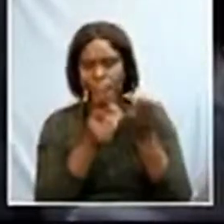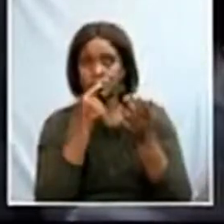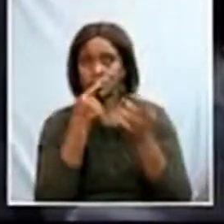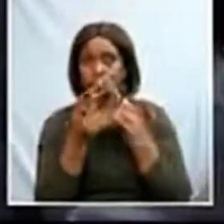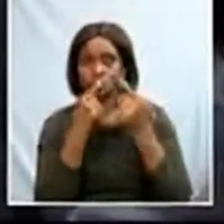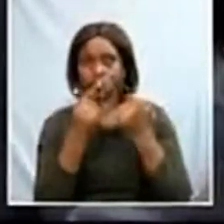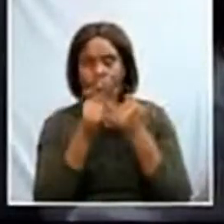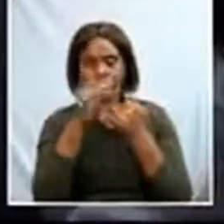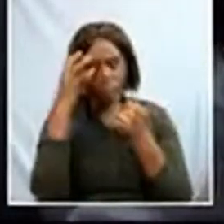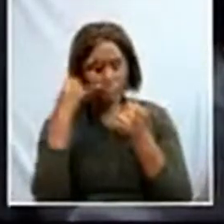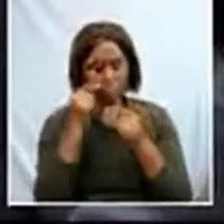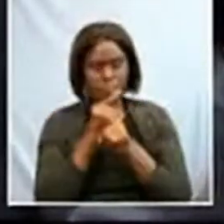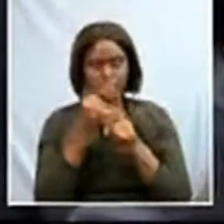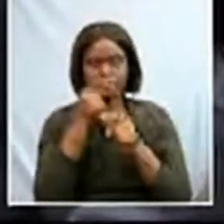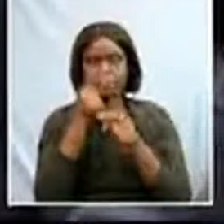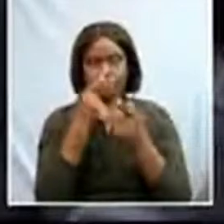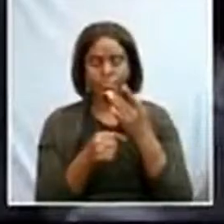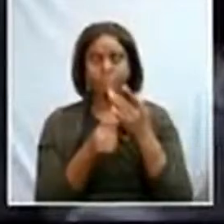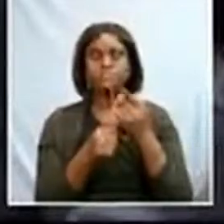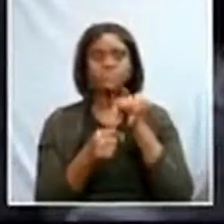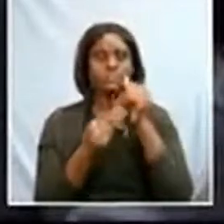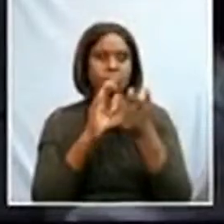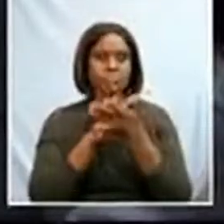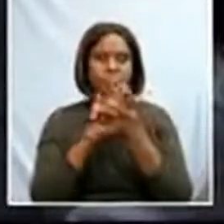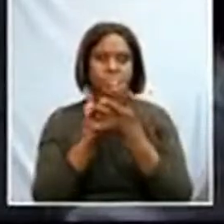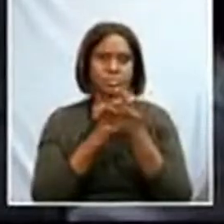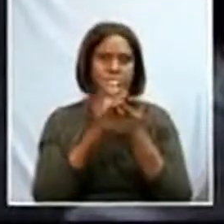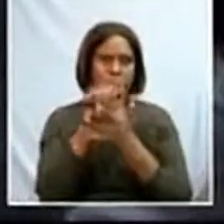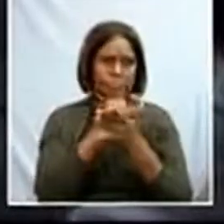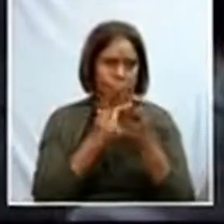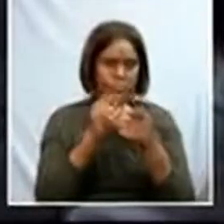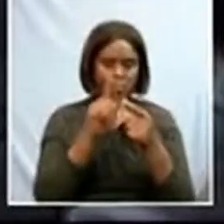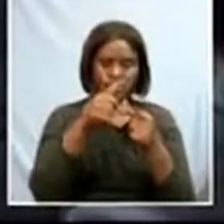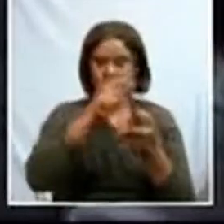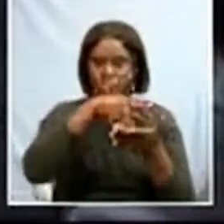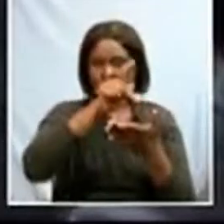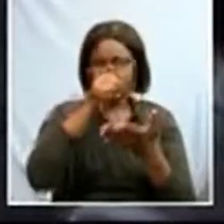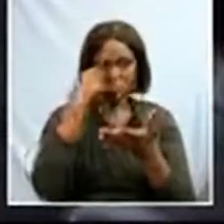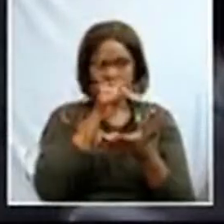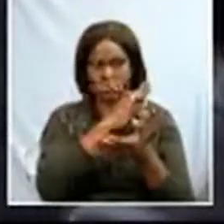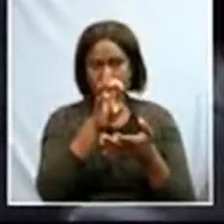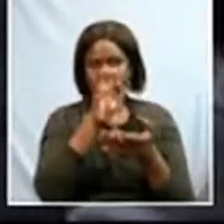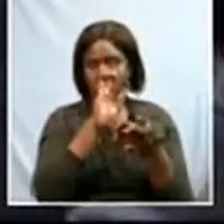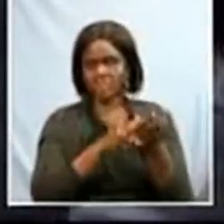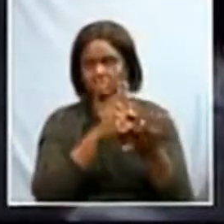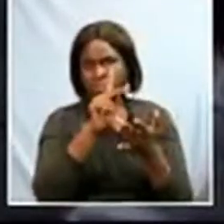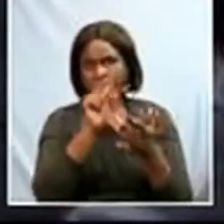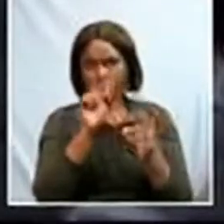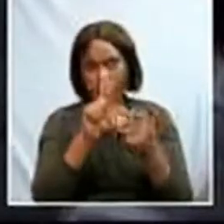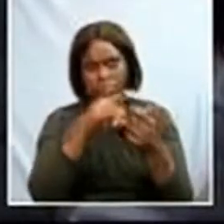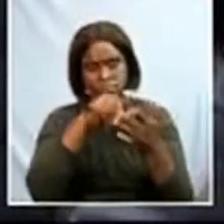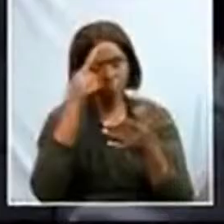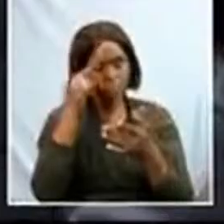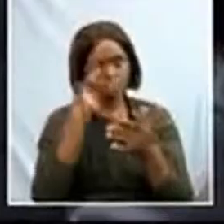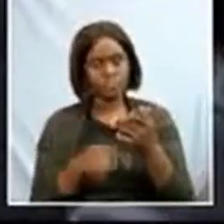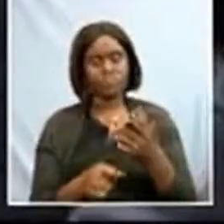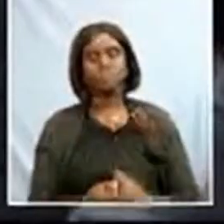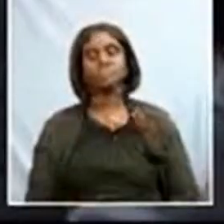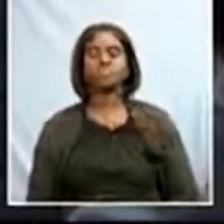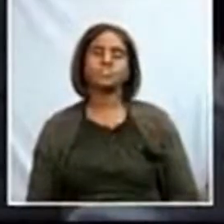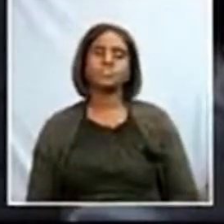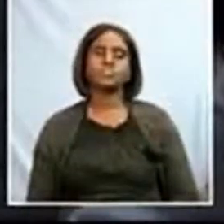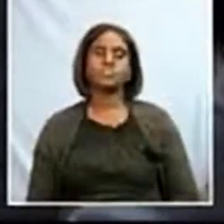now in the offices just to say the contractor did not interpret the drawings, and yet you paid 400,000 kwacha, you paid for what?